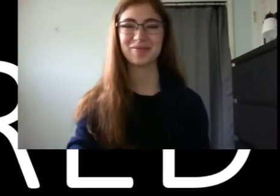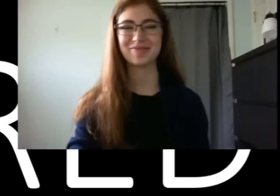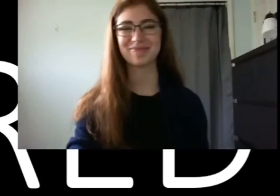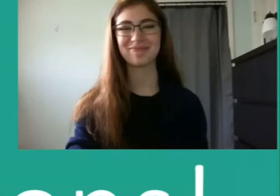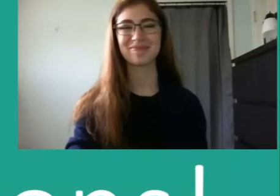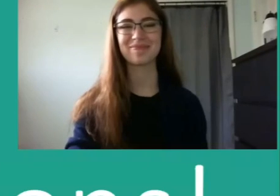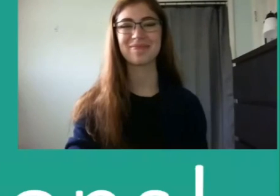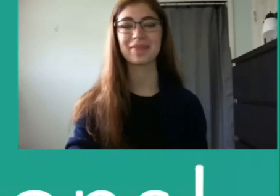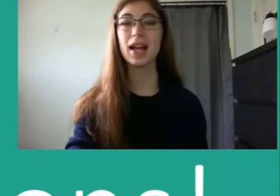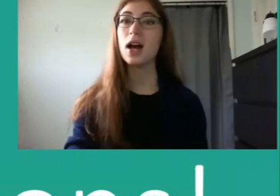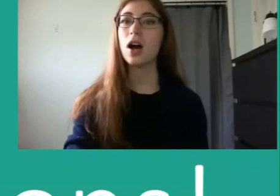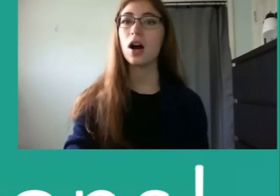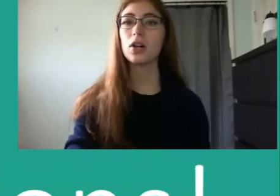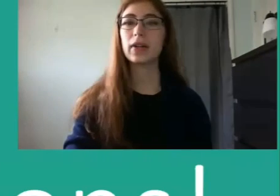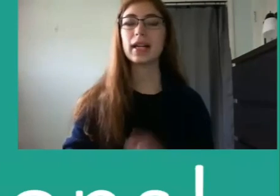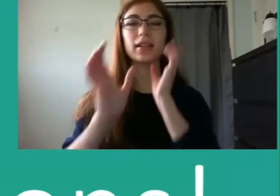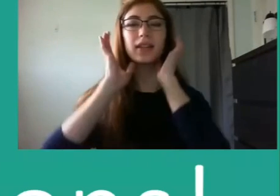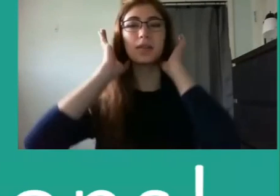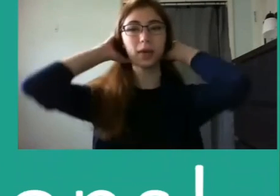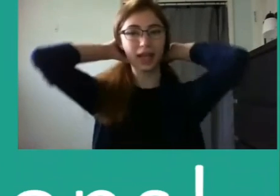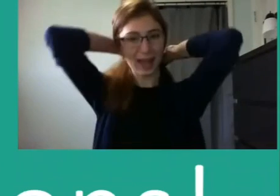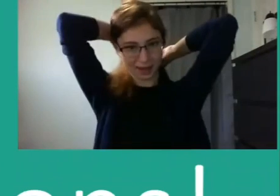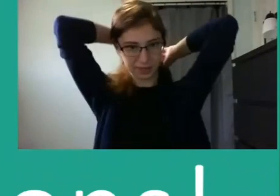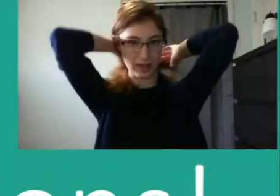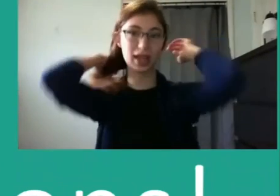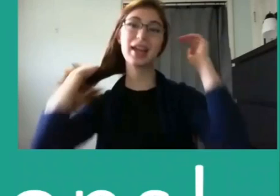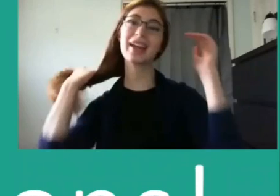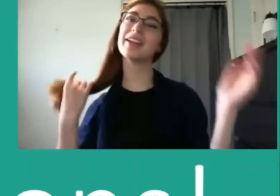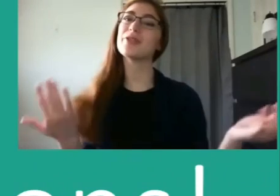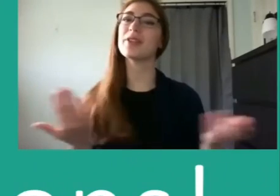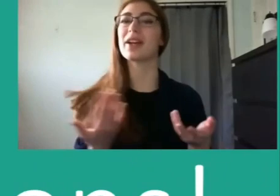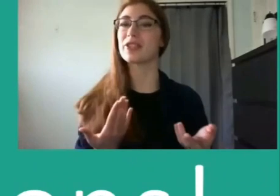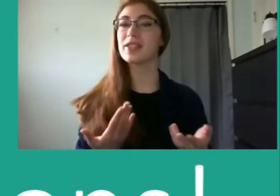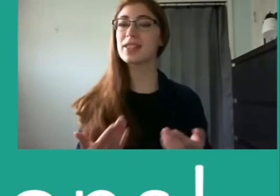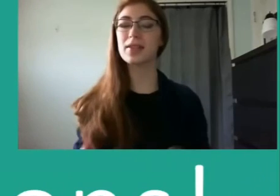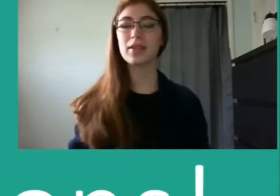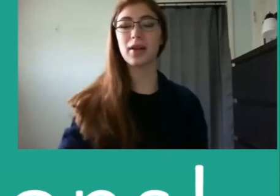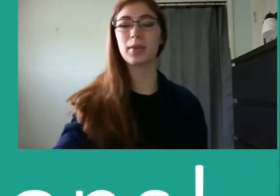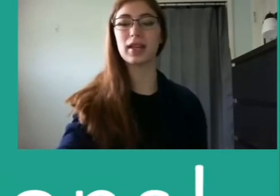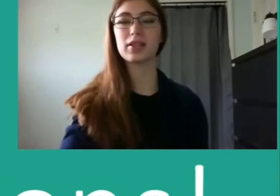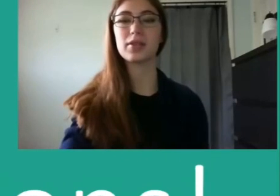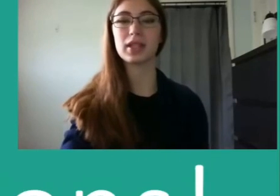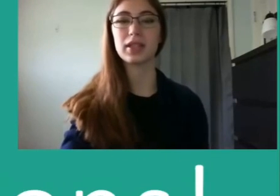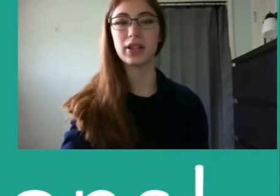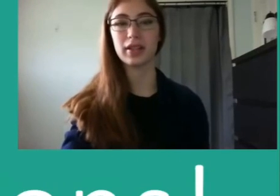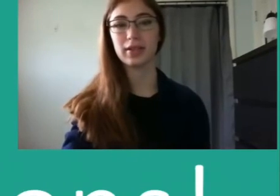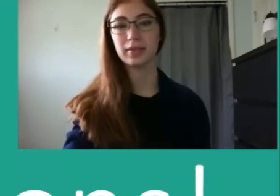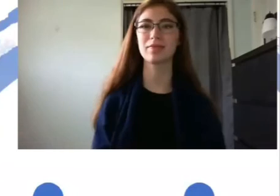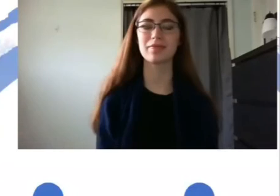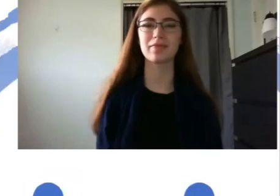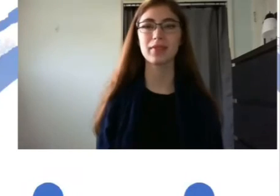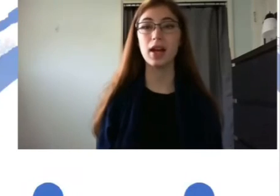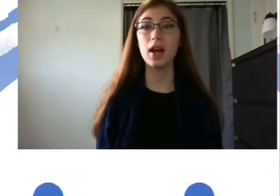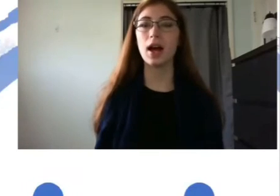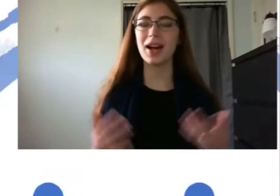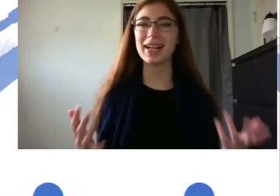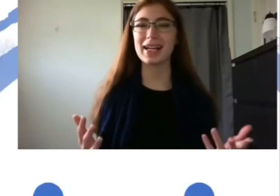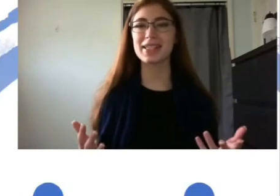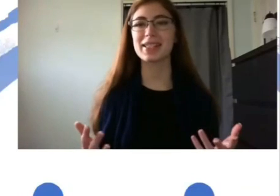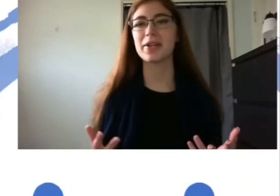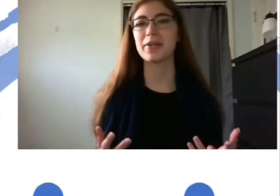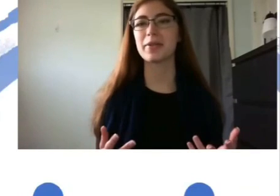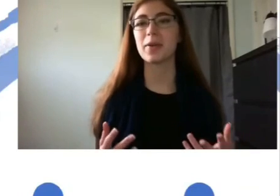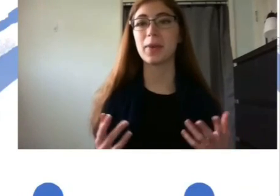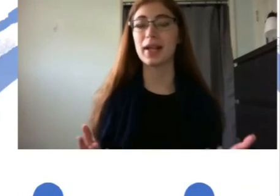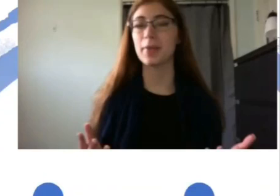Okay. All right, then we have introductions that we can do with each other. All right,